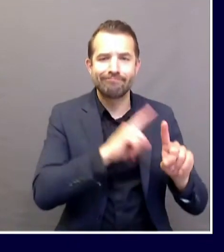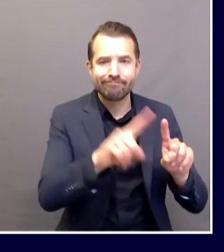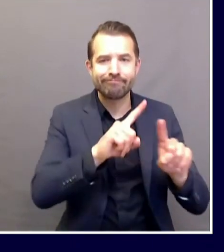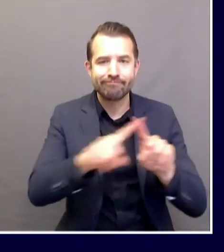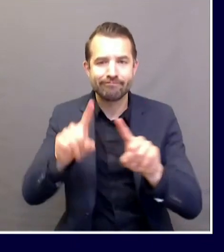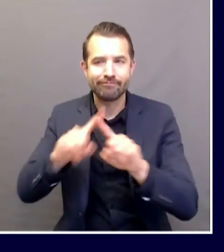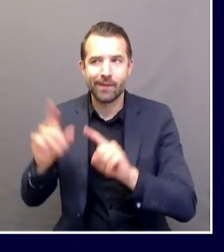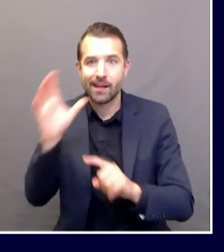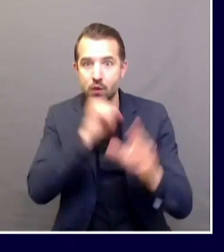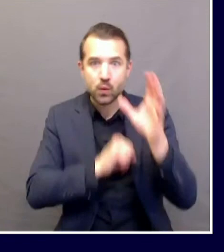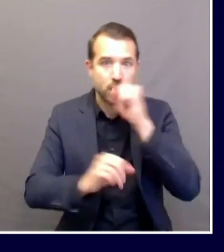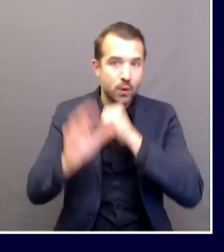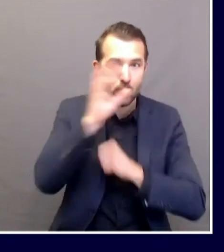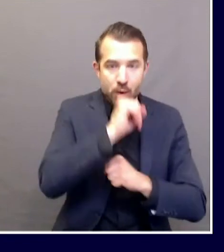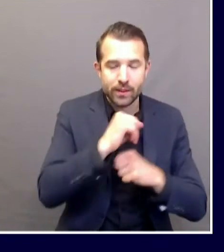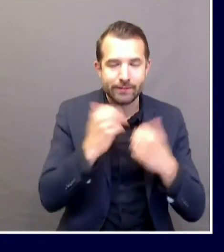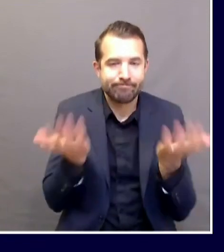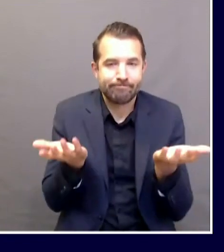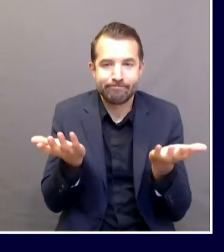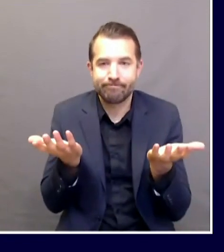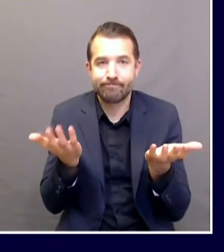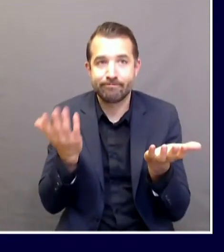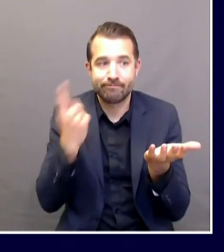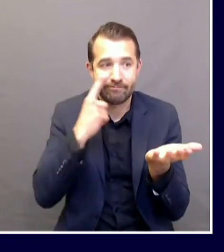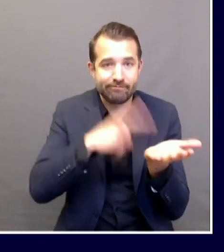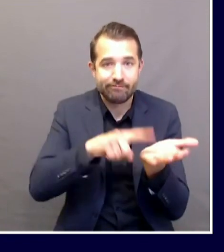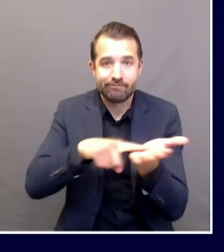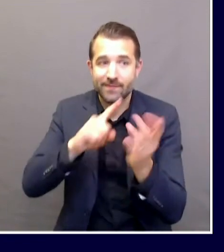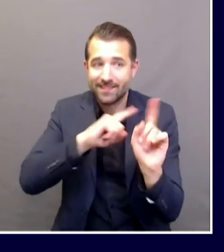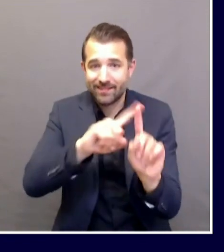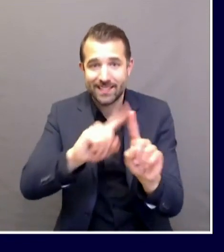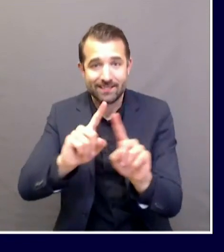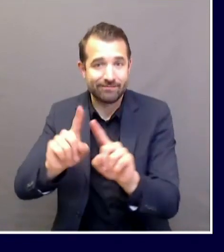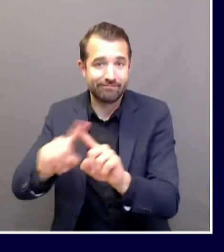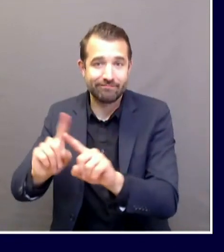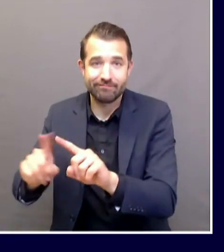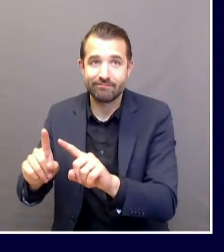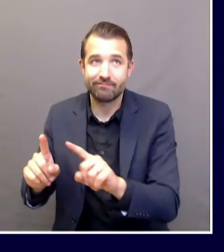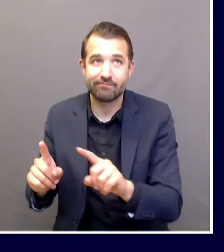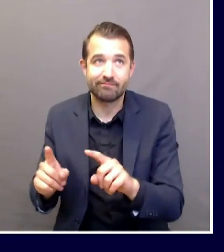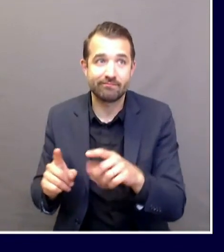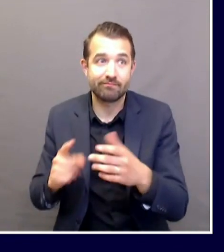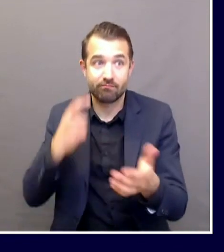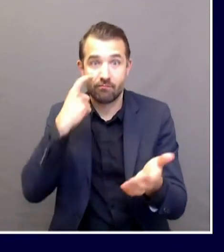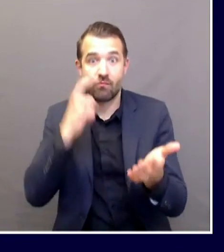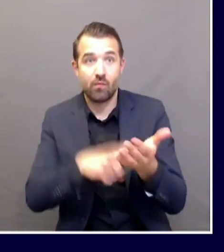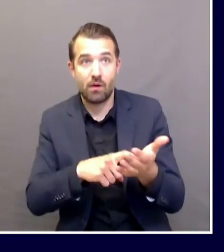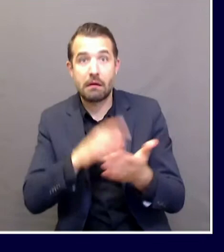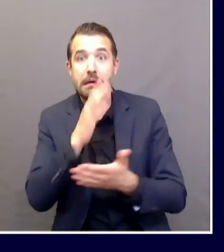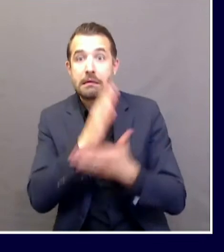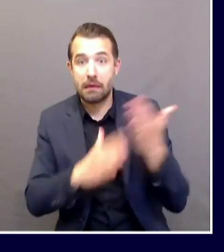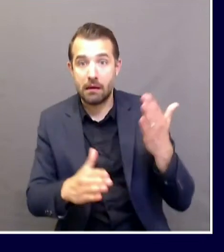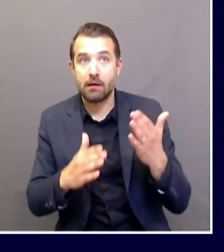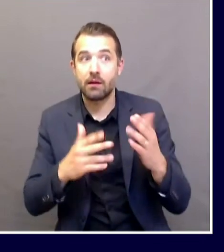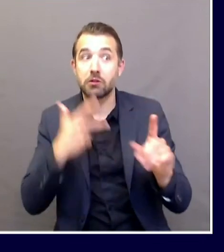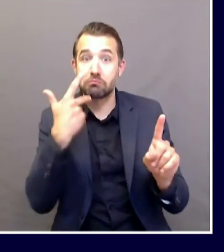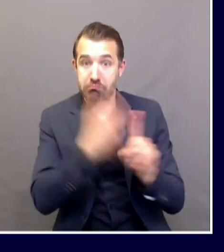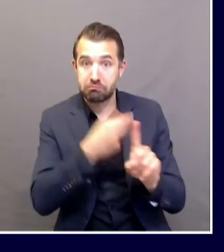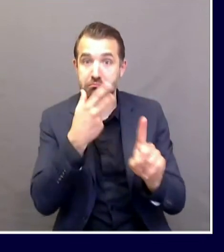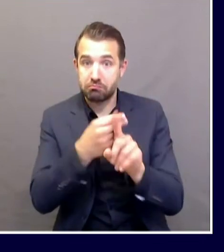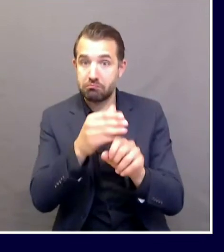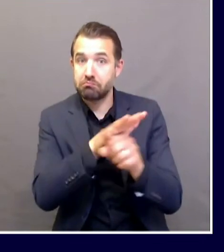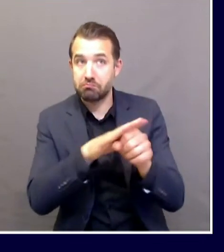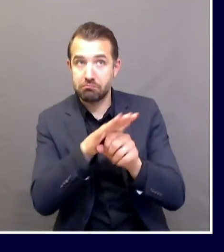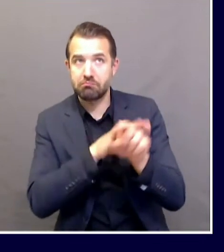We're seeing mixed reports when it comes to the availability of slots. Some of the larger scale vaccination sites do have appointments